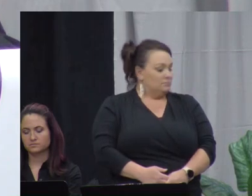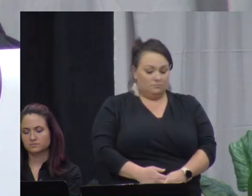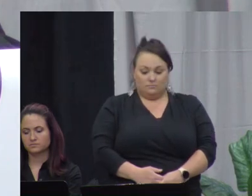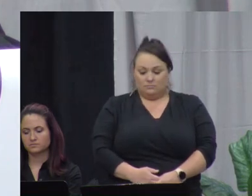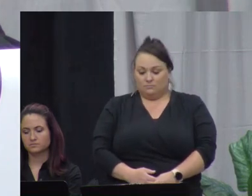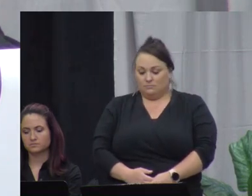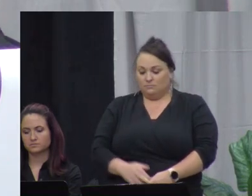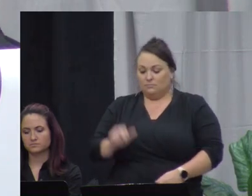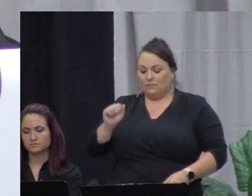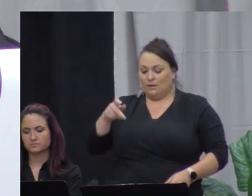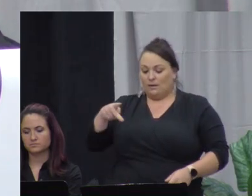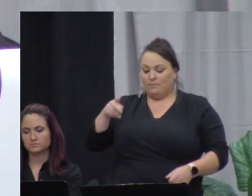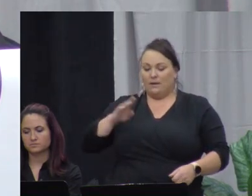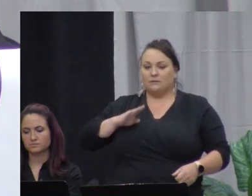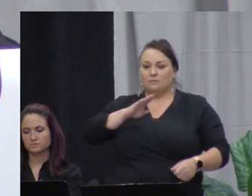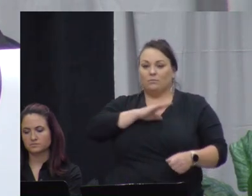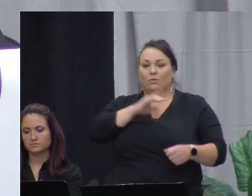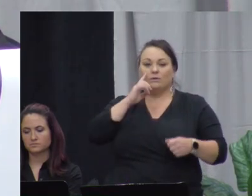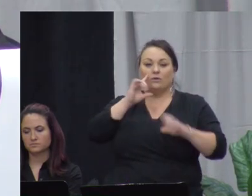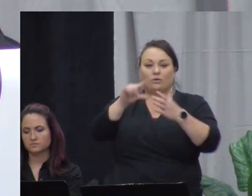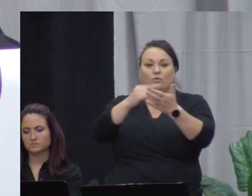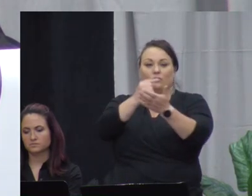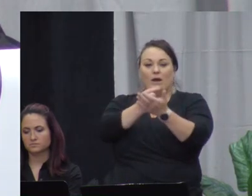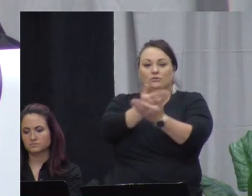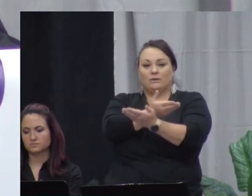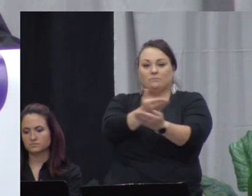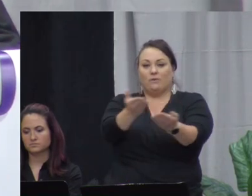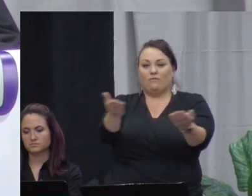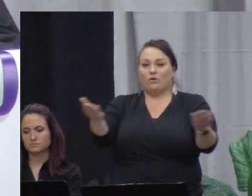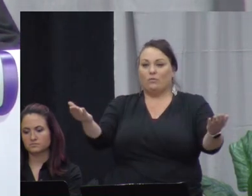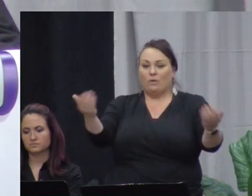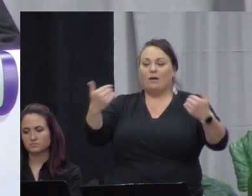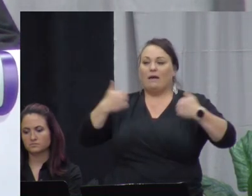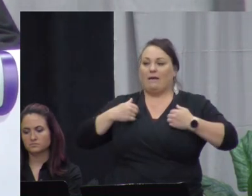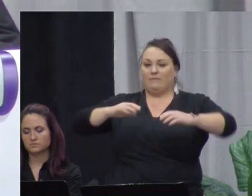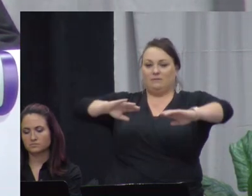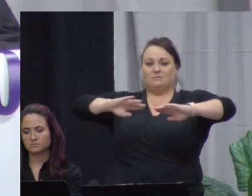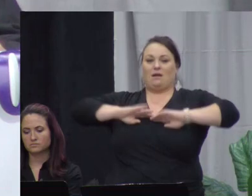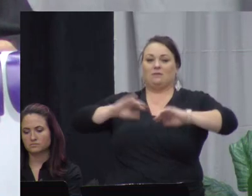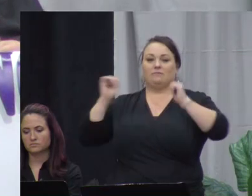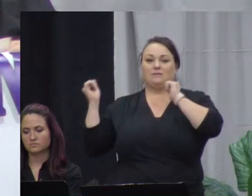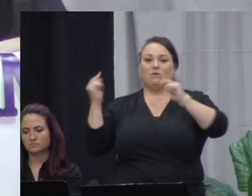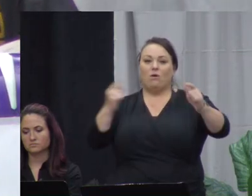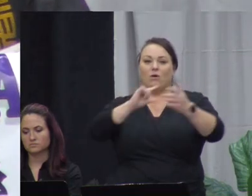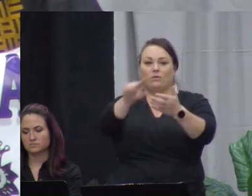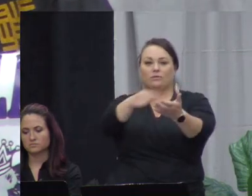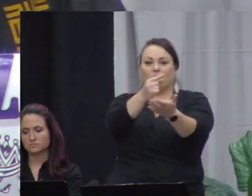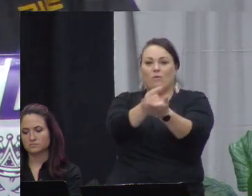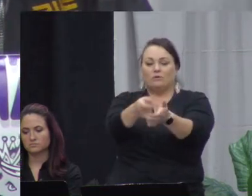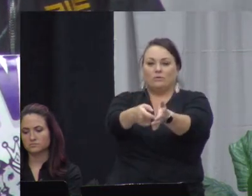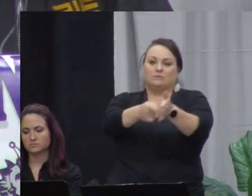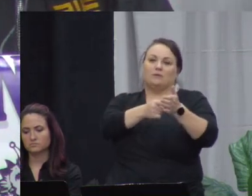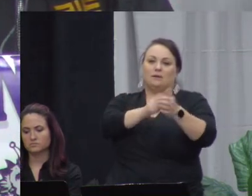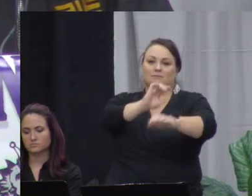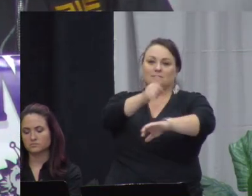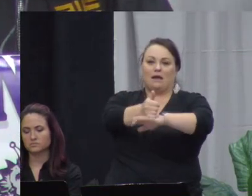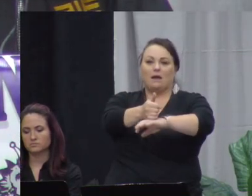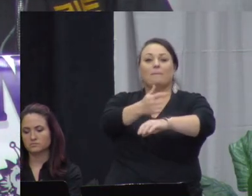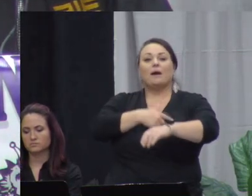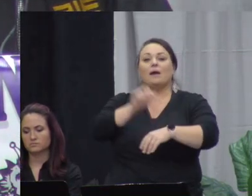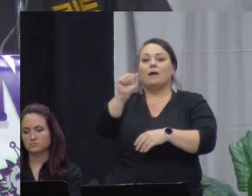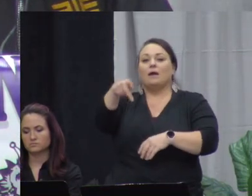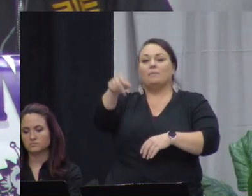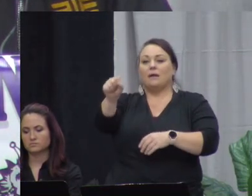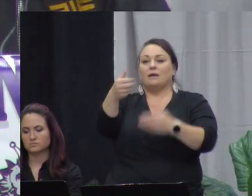APS board member, the graduates before you have met all of the graduation requirements as set forth by the Albuquerque